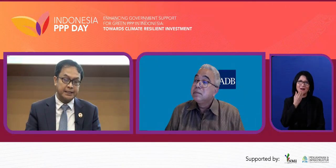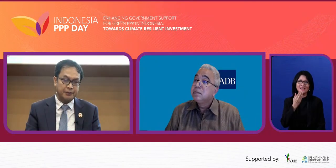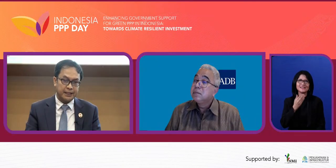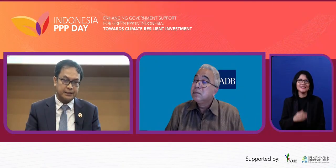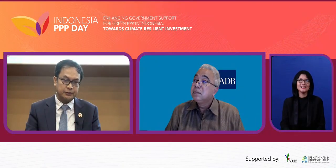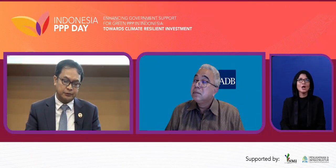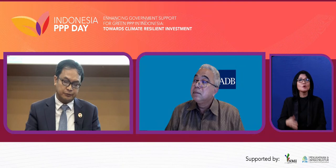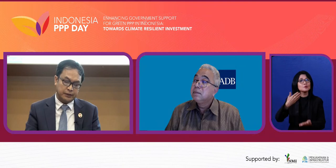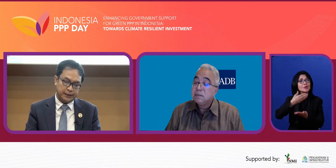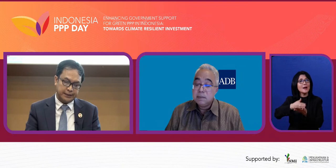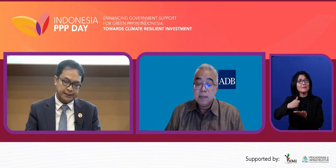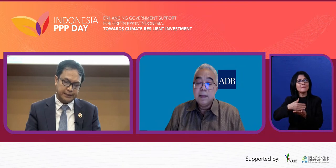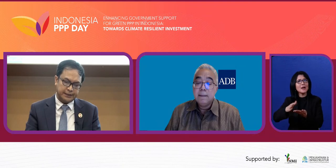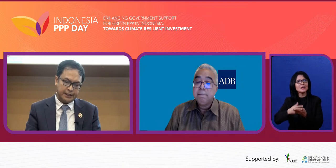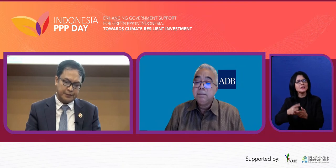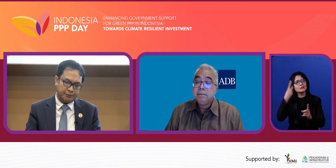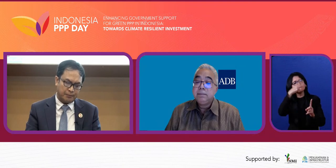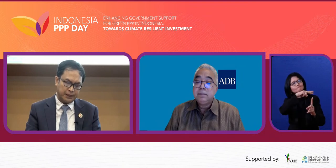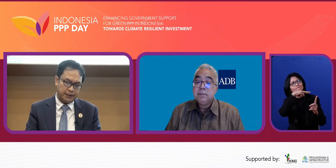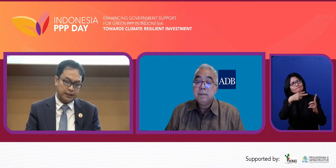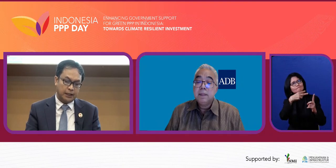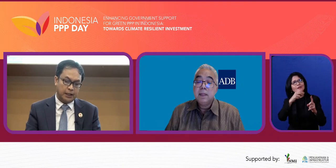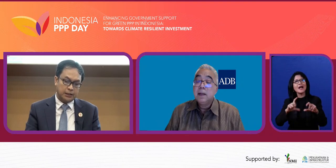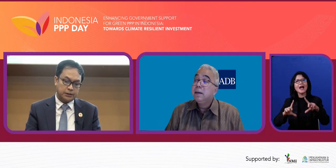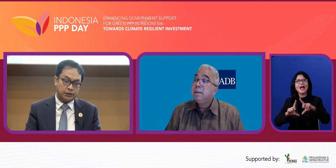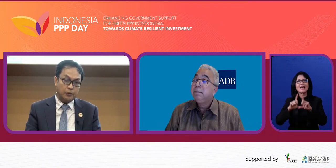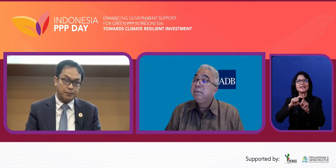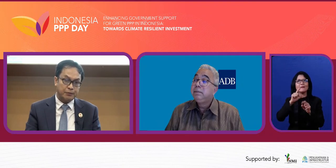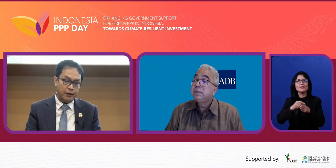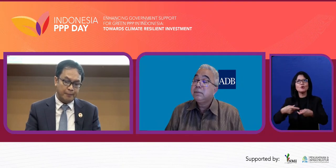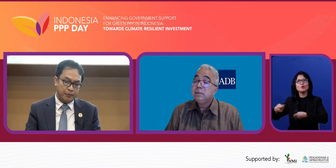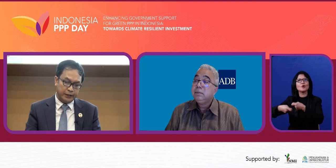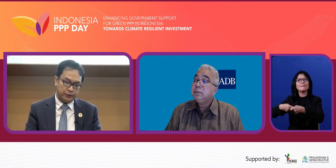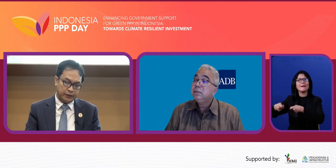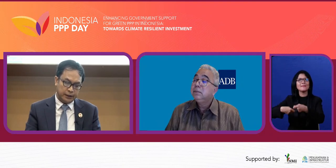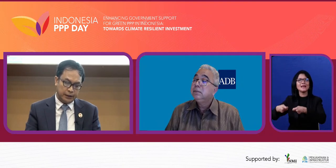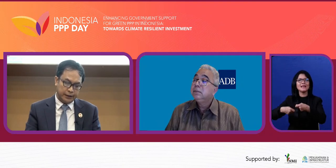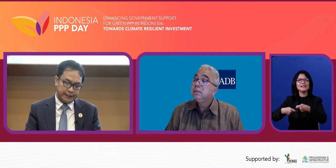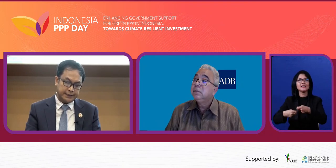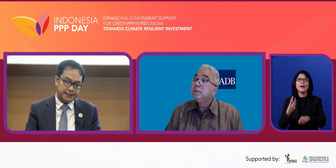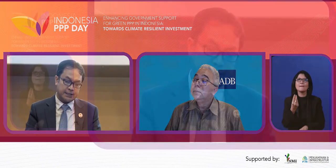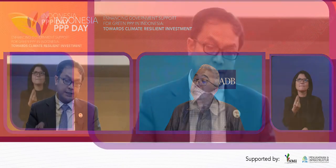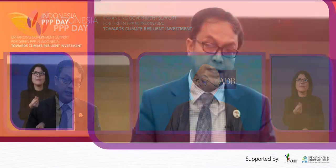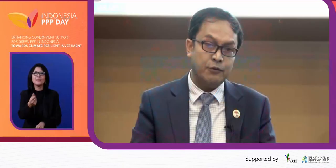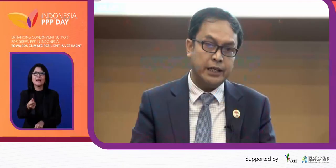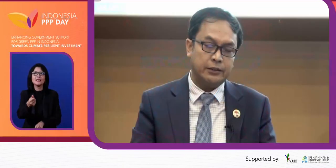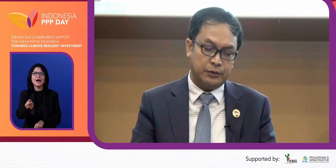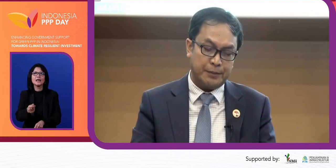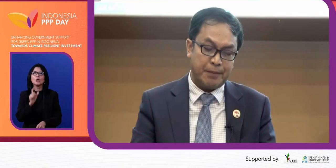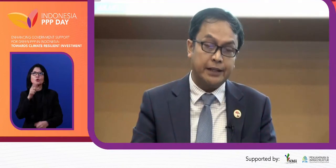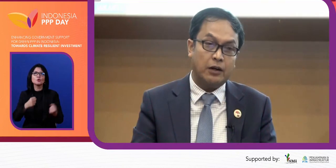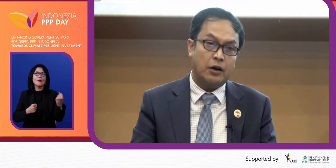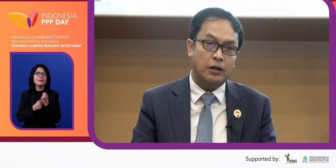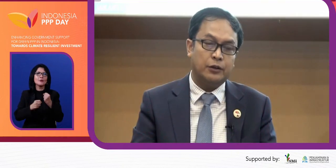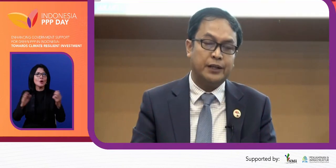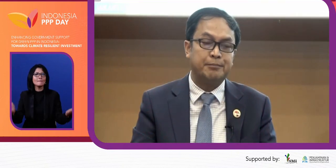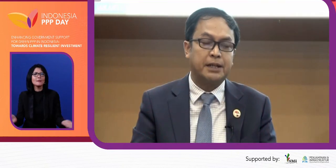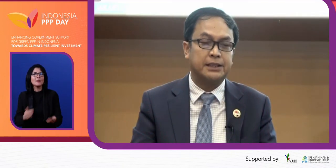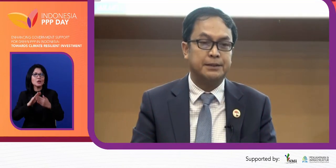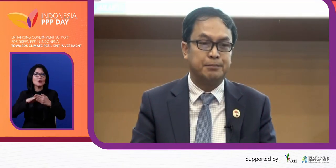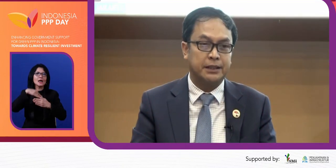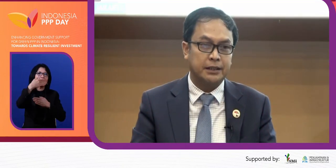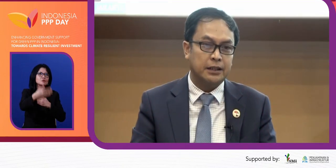the management plans to presiden xda-developer sopo am going to the next discussion of lecture main